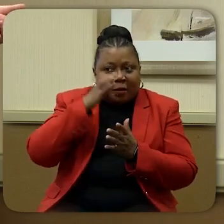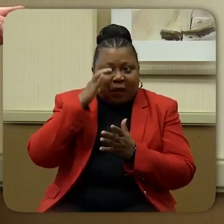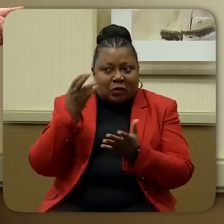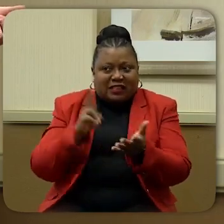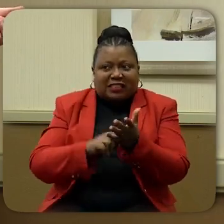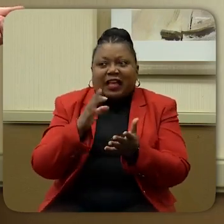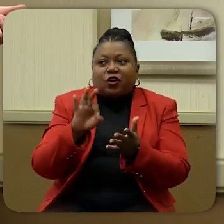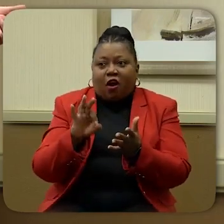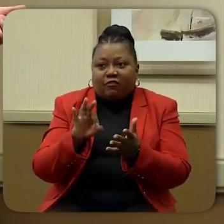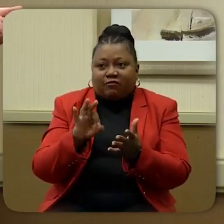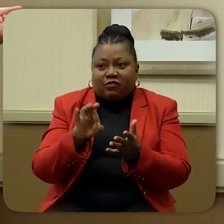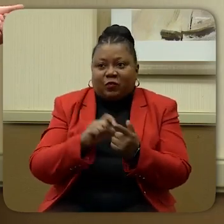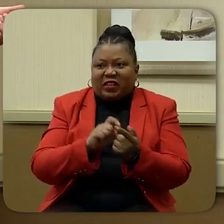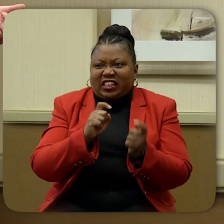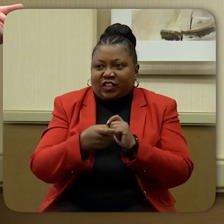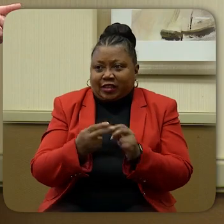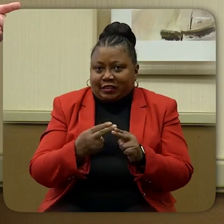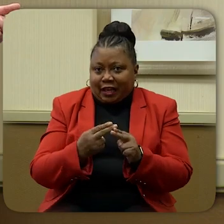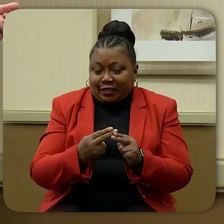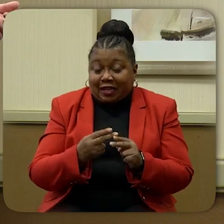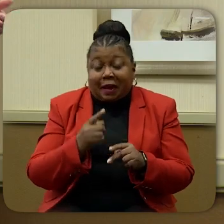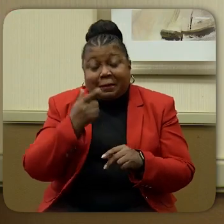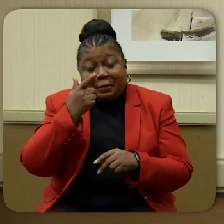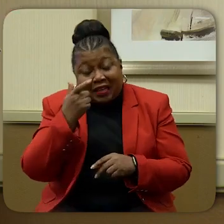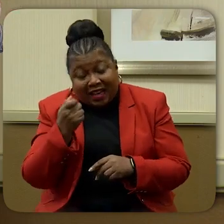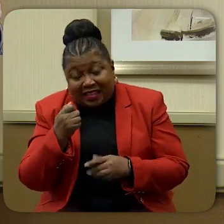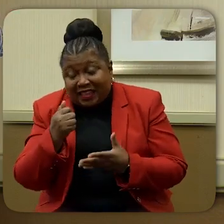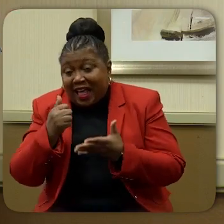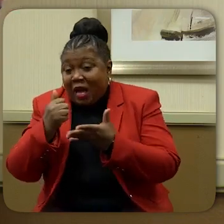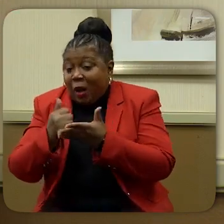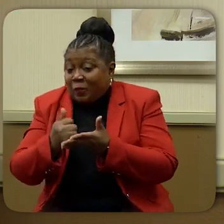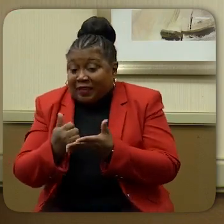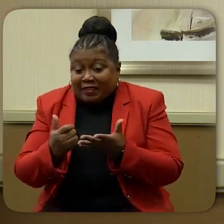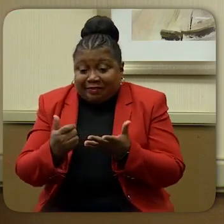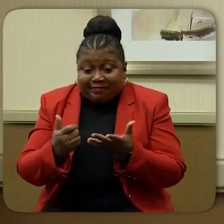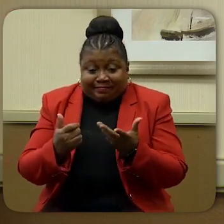to sign off on that, because